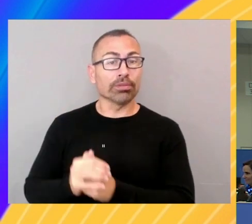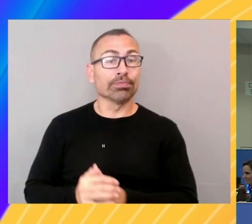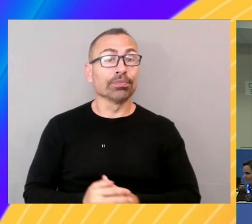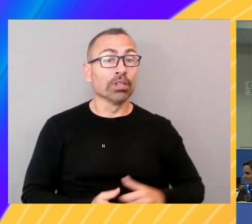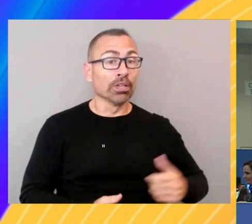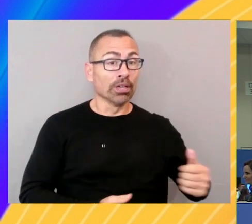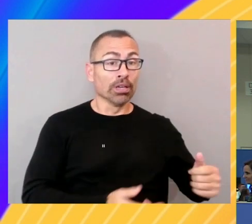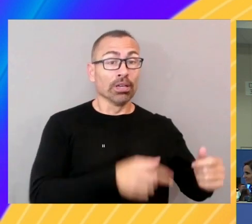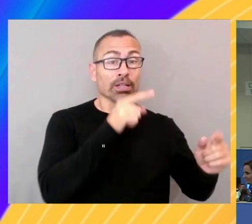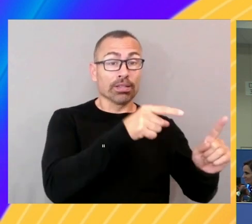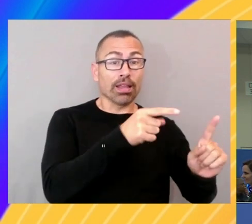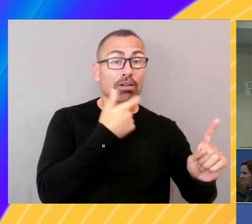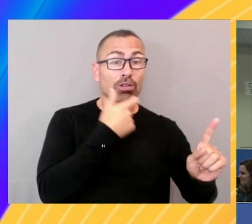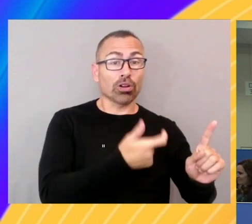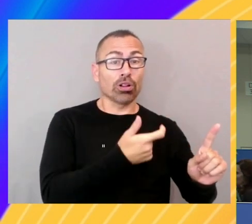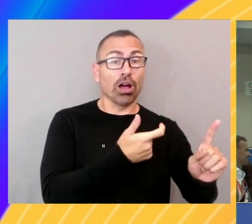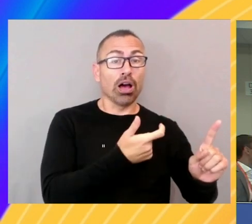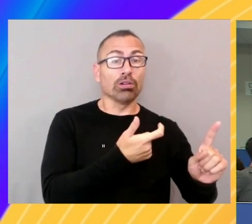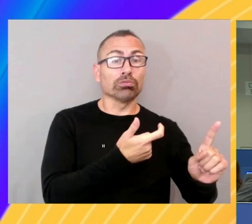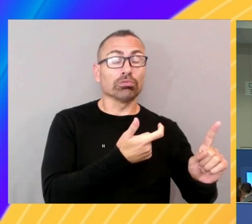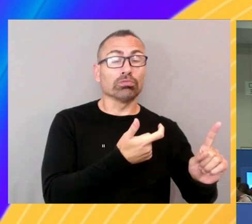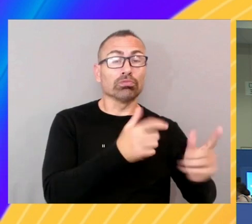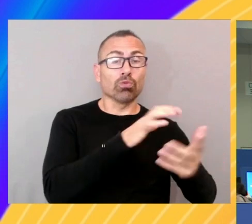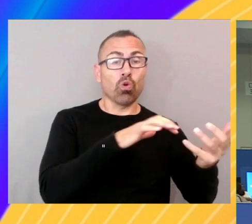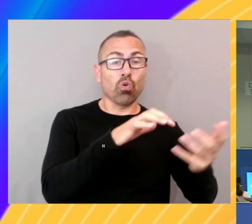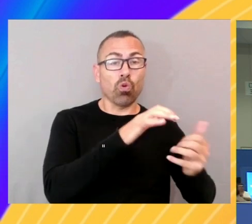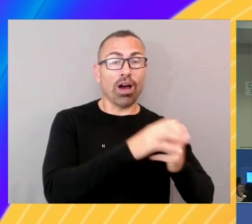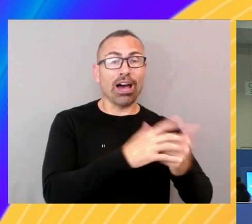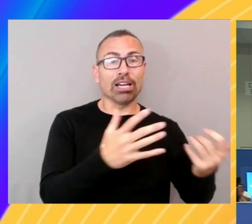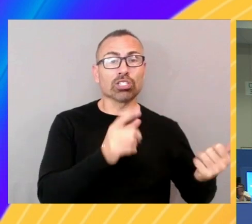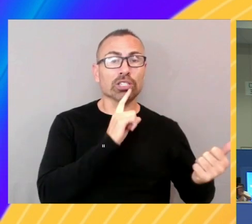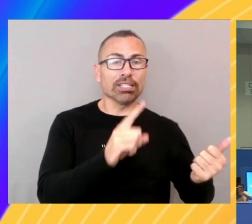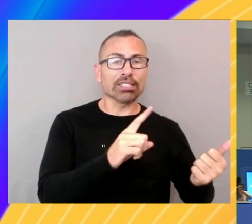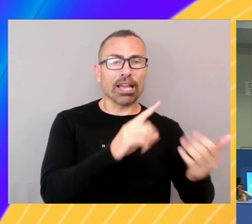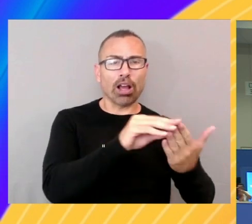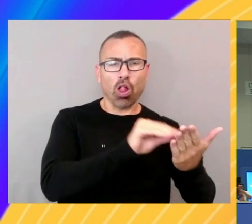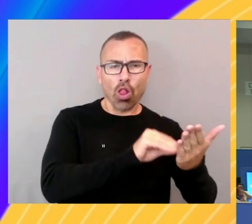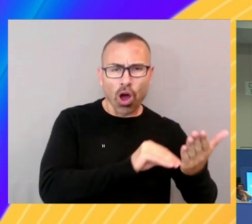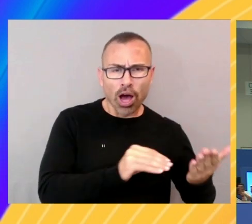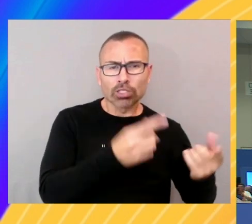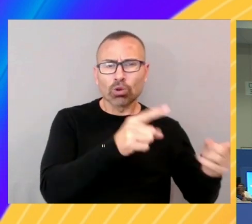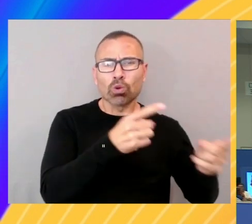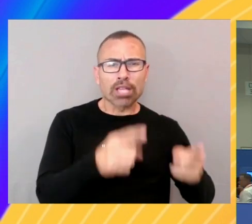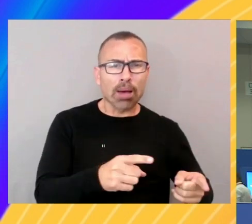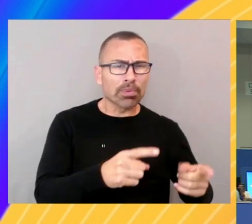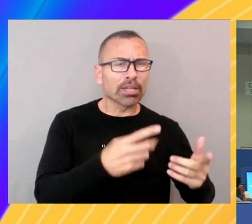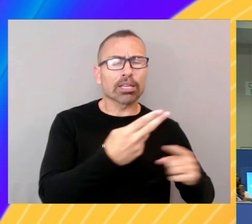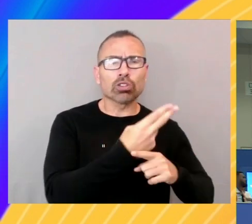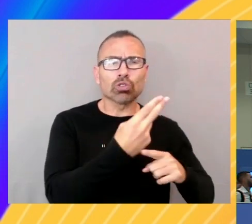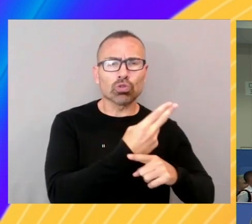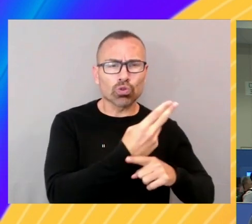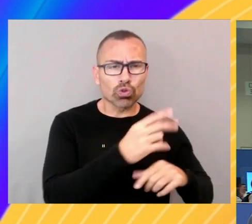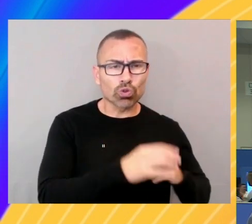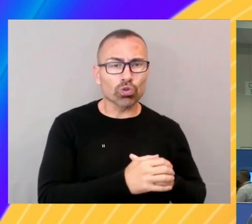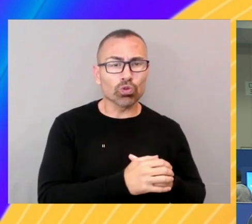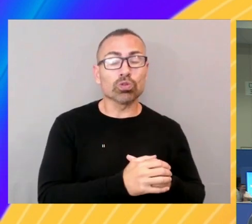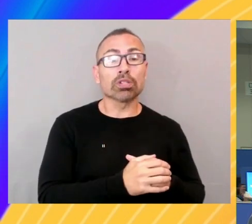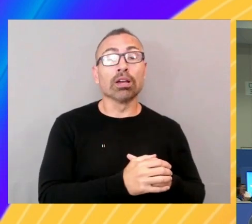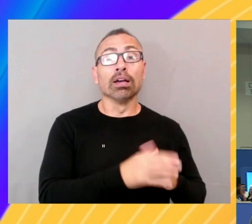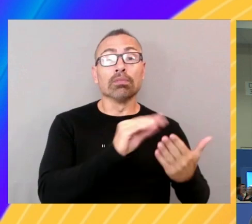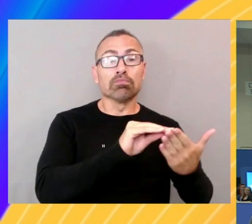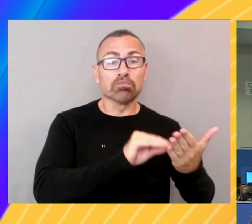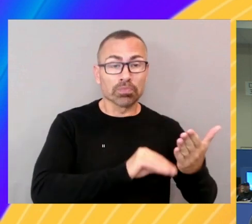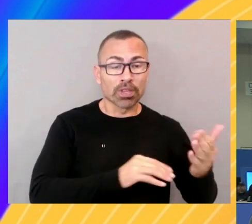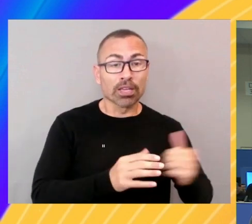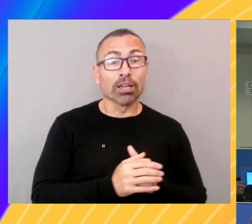case. What is going on in your application and things like that. And then similarly, like CloudTrail features and